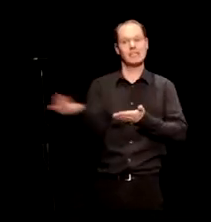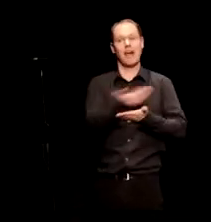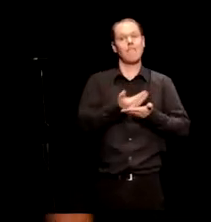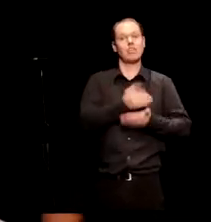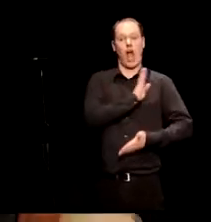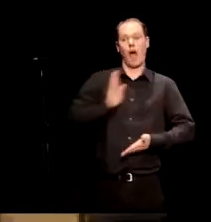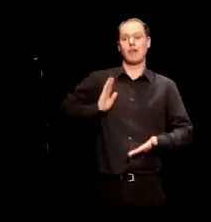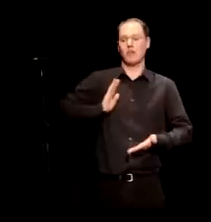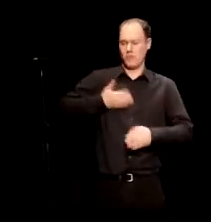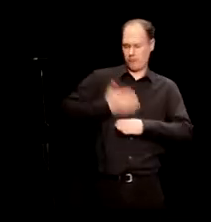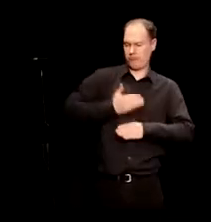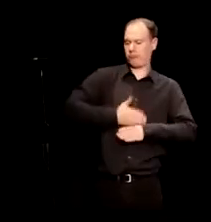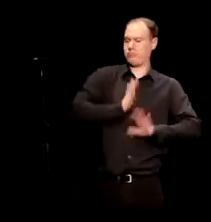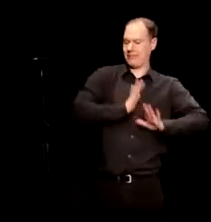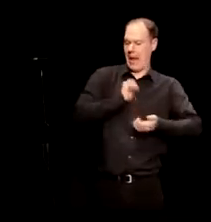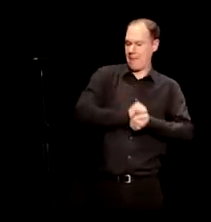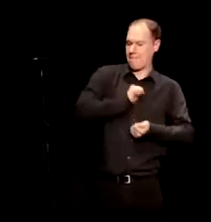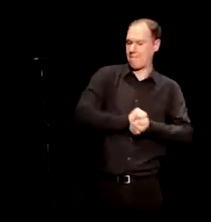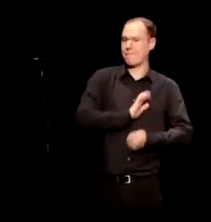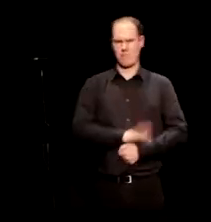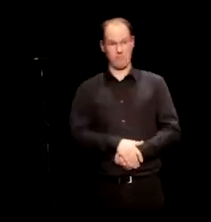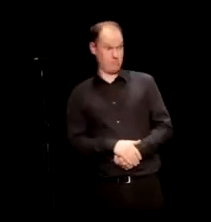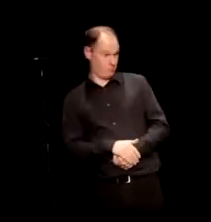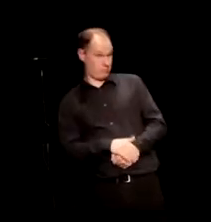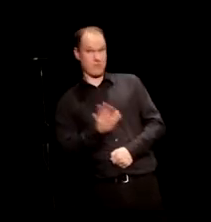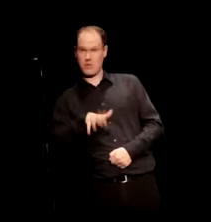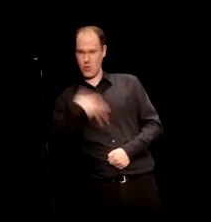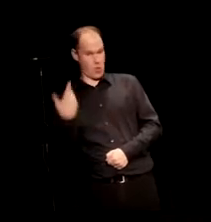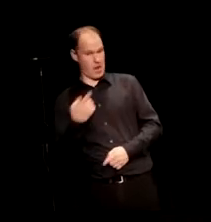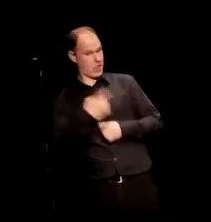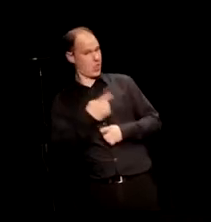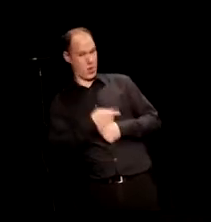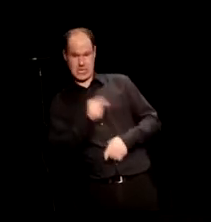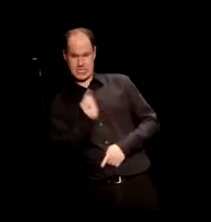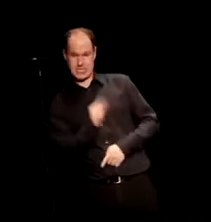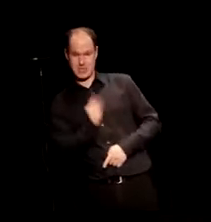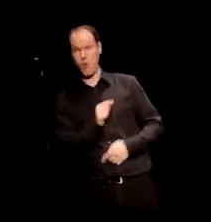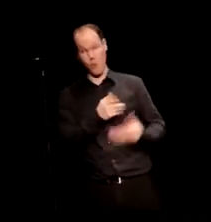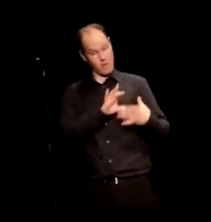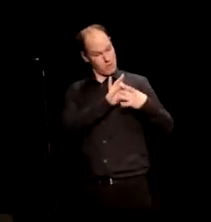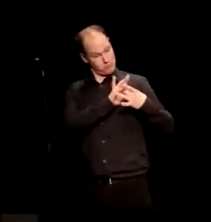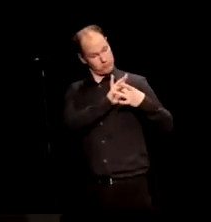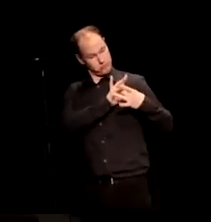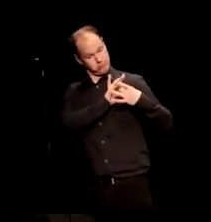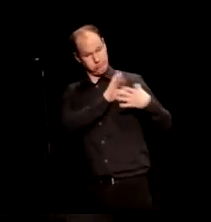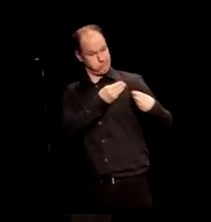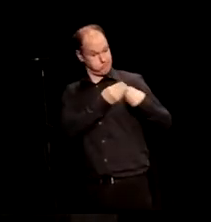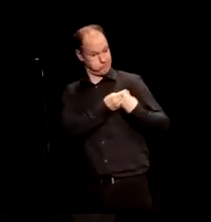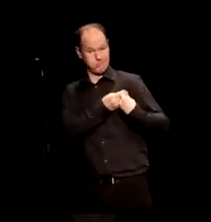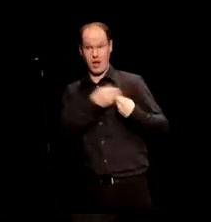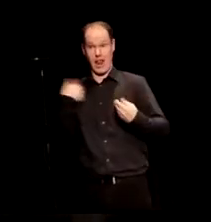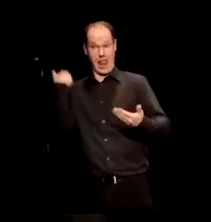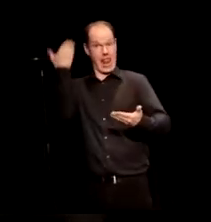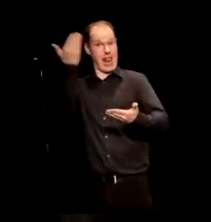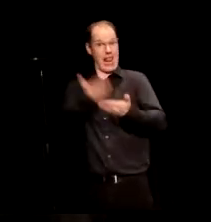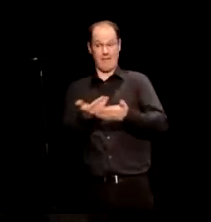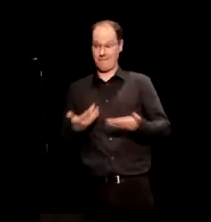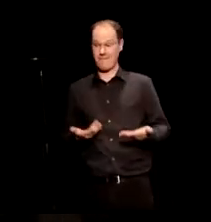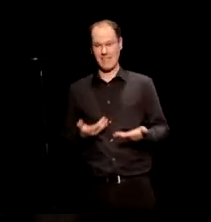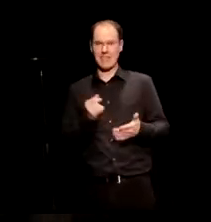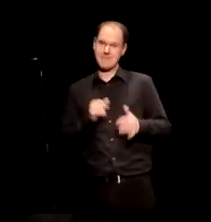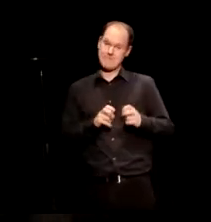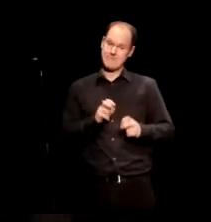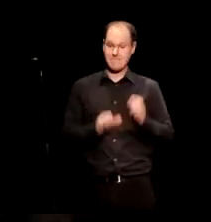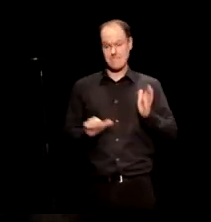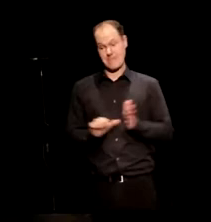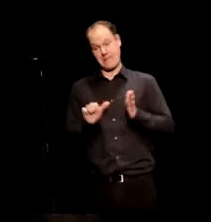Army. I don't like to hear you talk that way. We've been with each other all our lives. It's been a little rocky